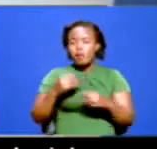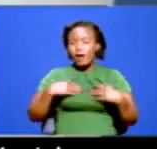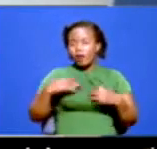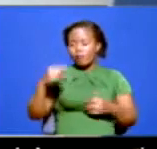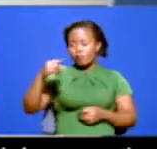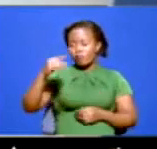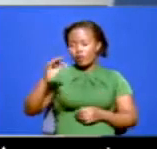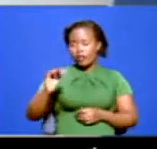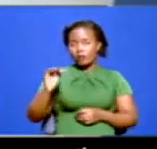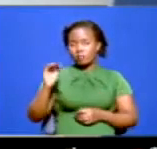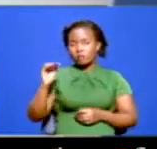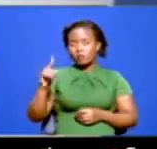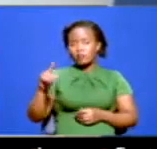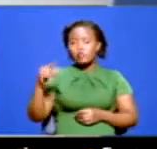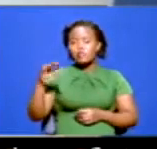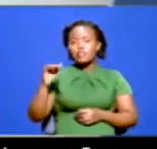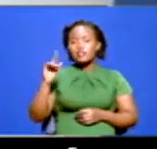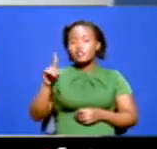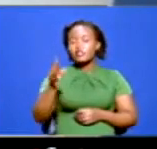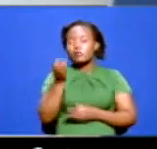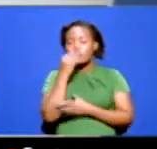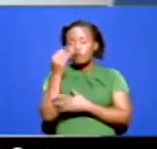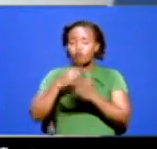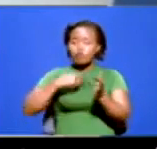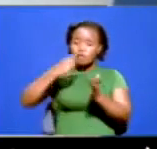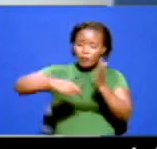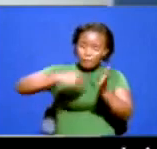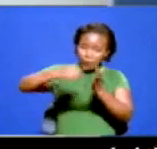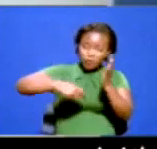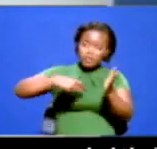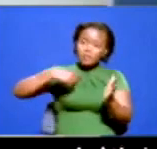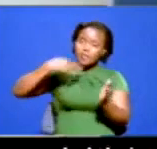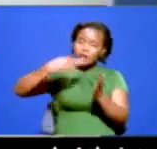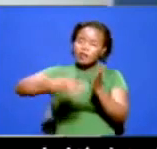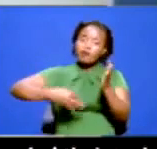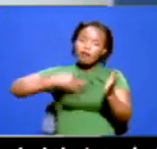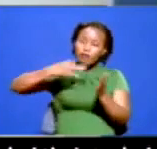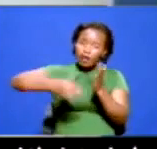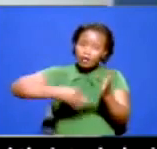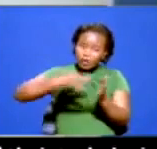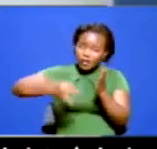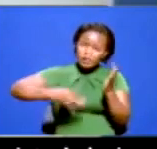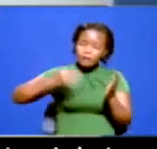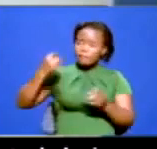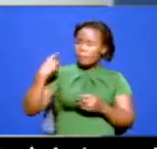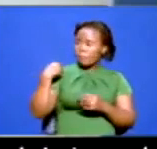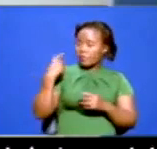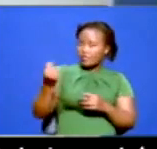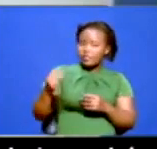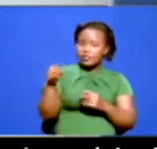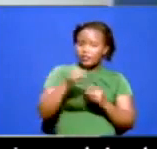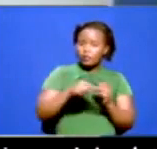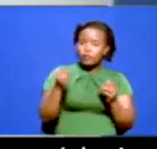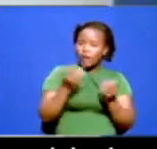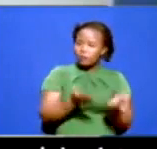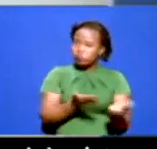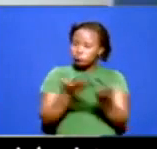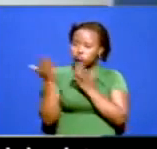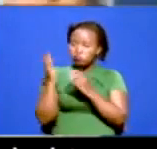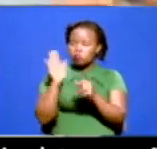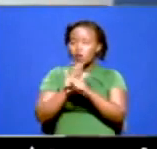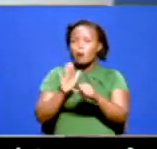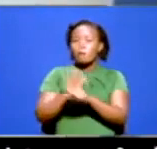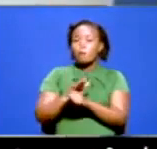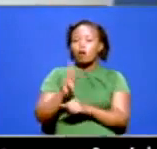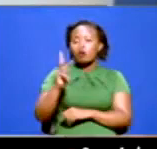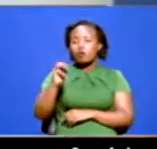Factory. Okay. Recently, you saw us taking tonnage of them to Mozambique when